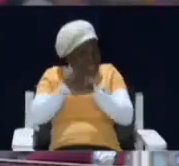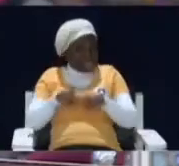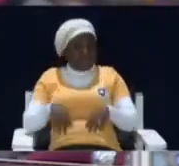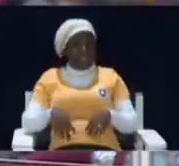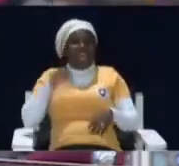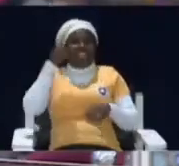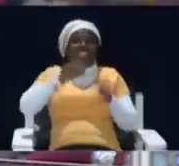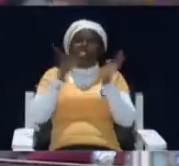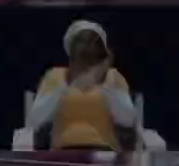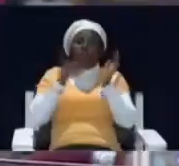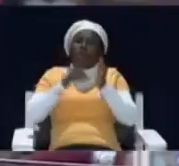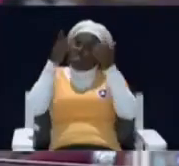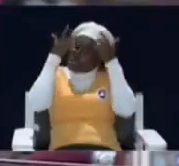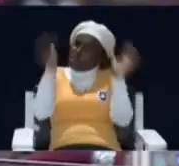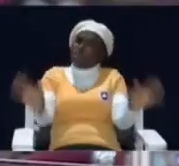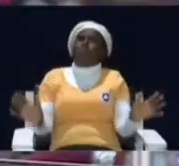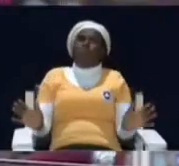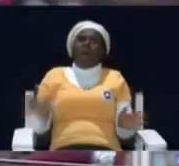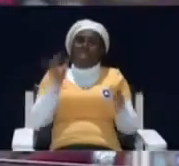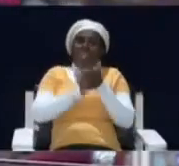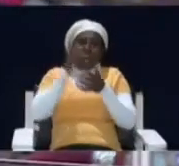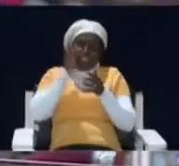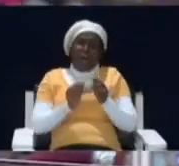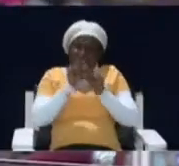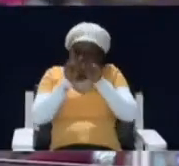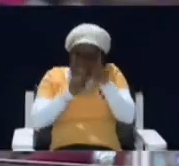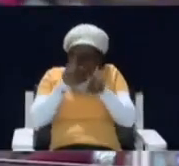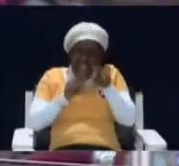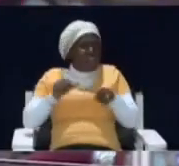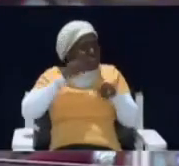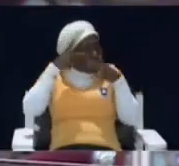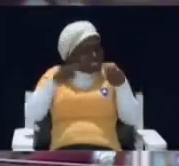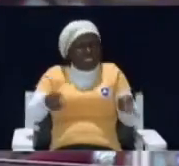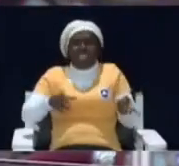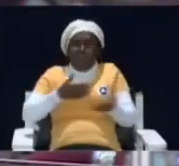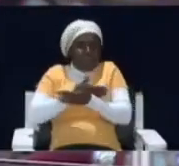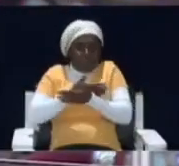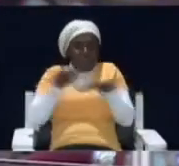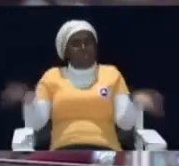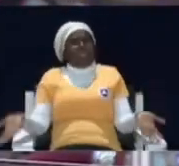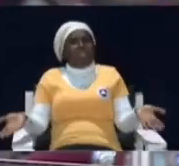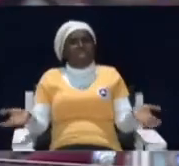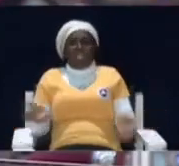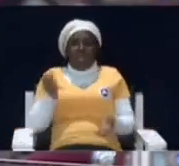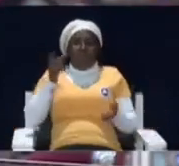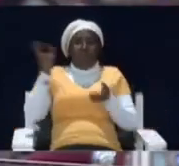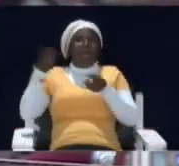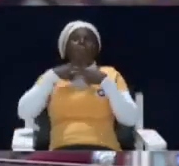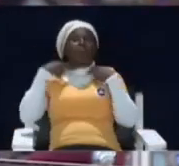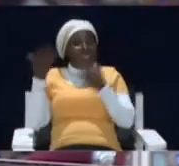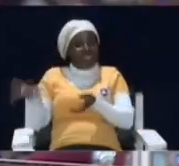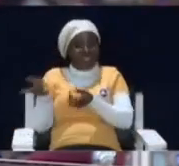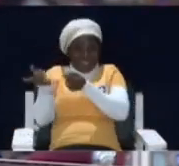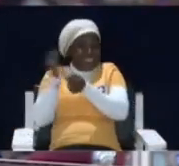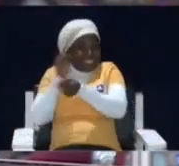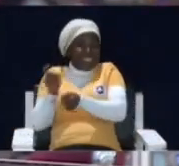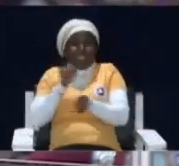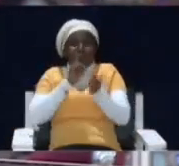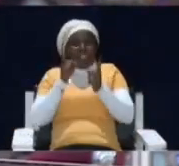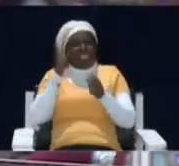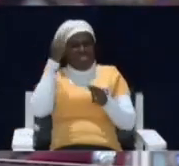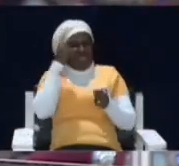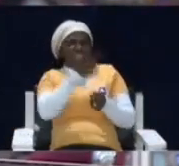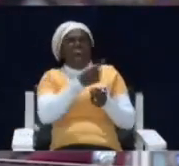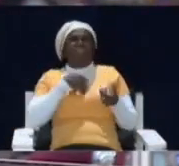know. The one carrying the pregnancy did not know. I was talking about fibroid myself, a pastor. She